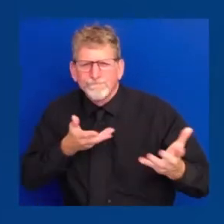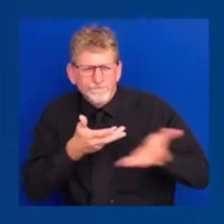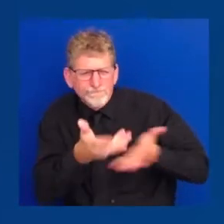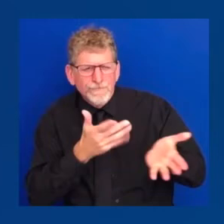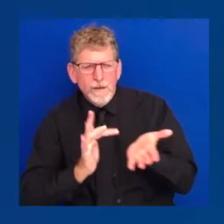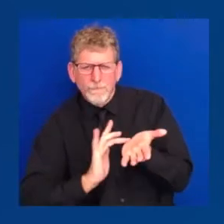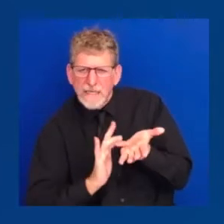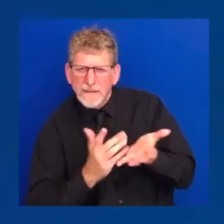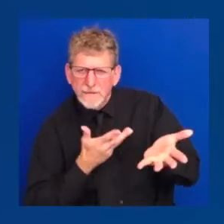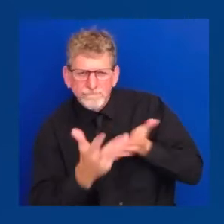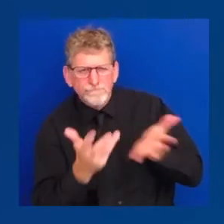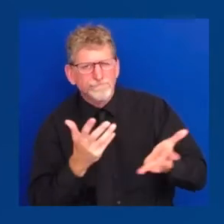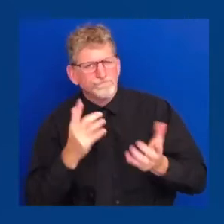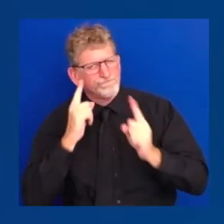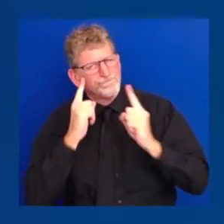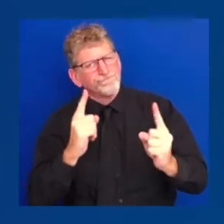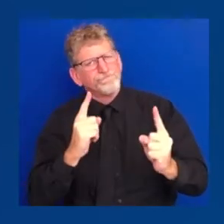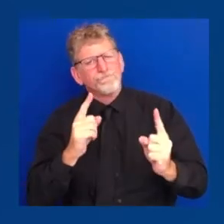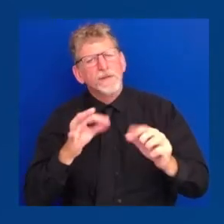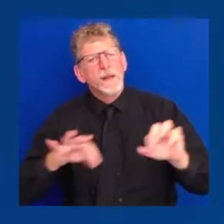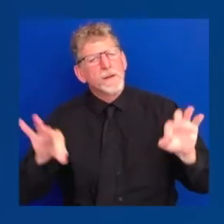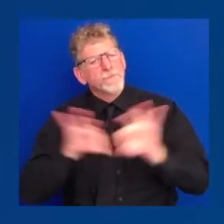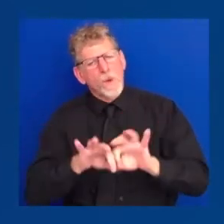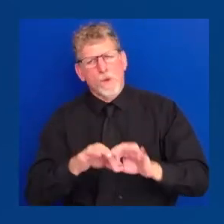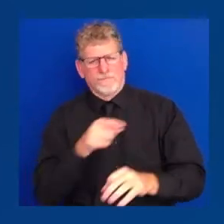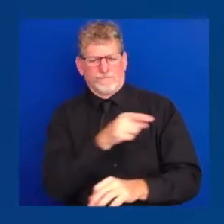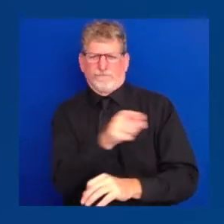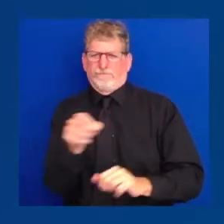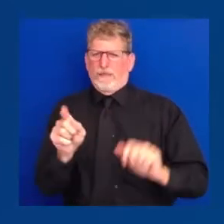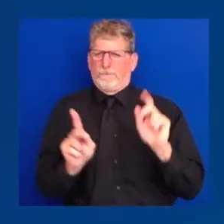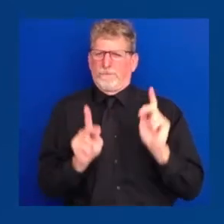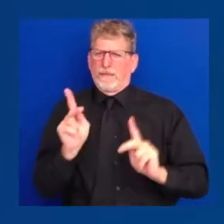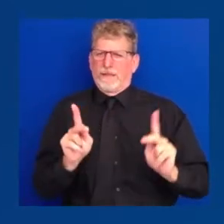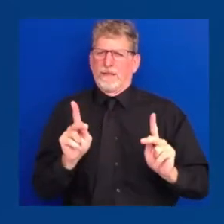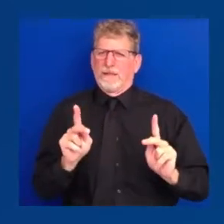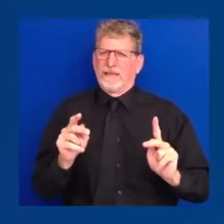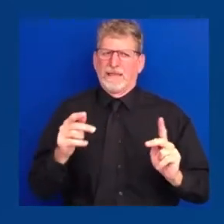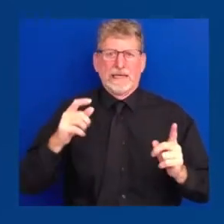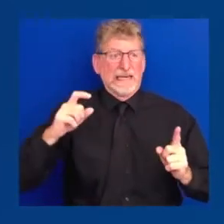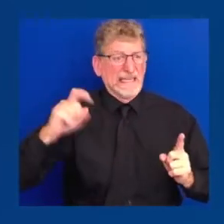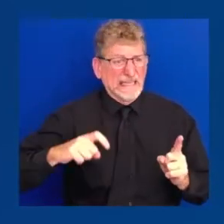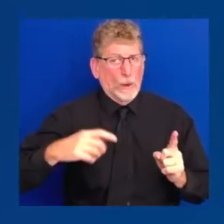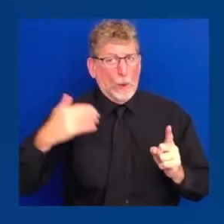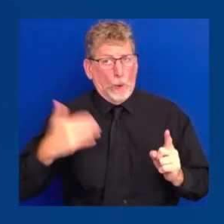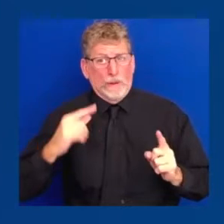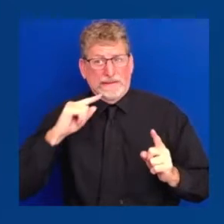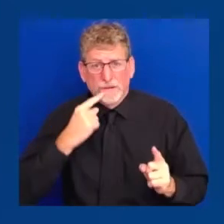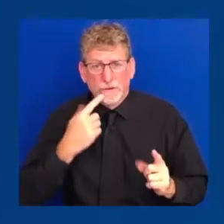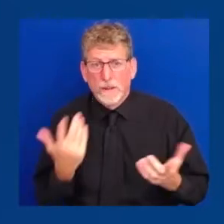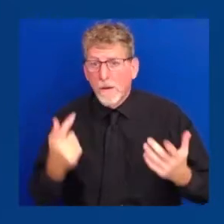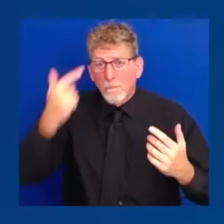and mental health needs caused by COVID. They know that numbers and statistics alone don't capture the